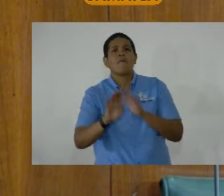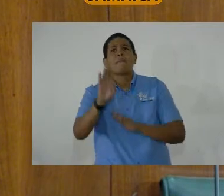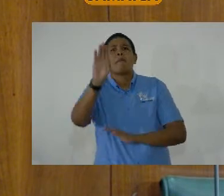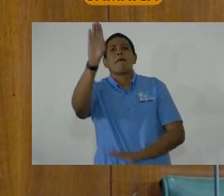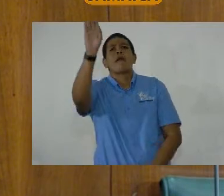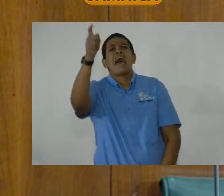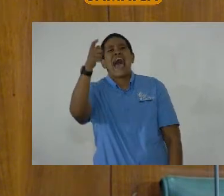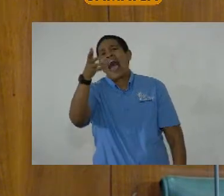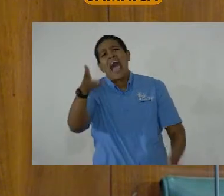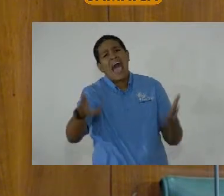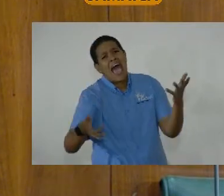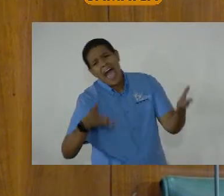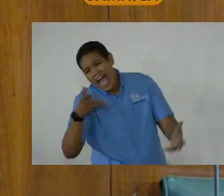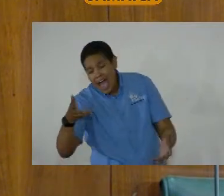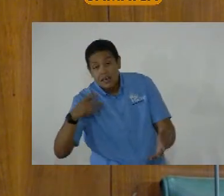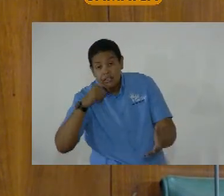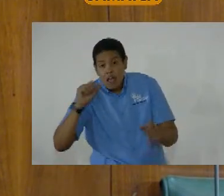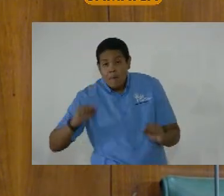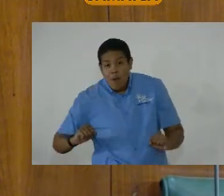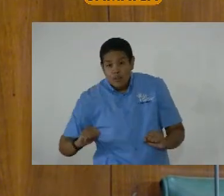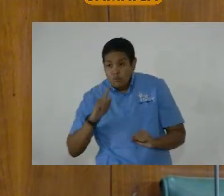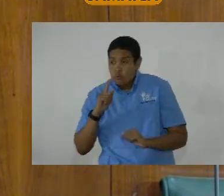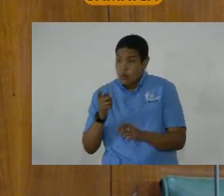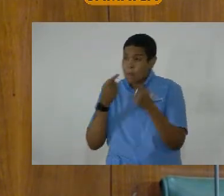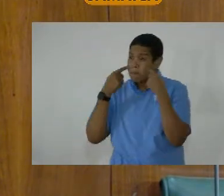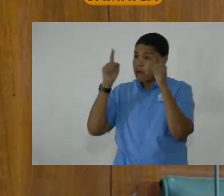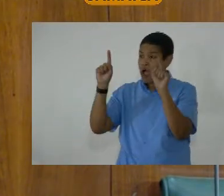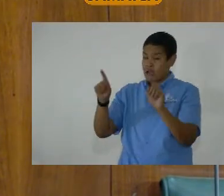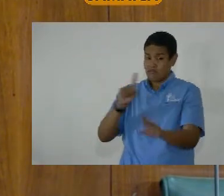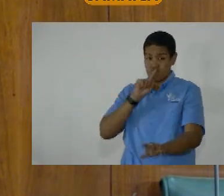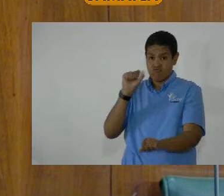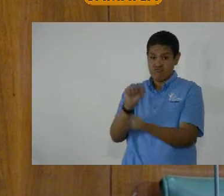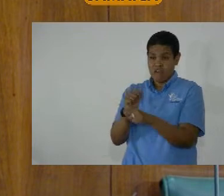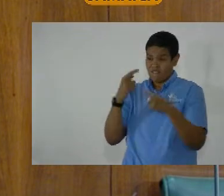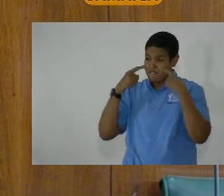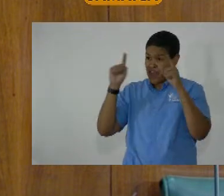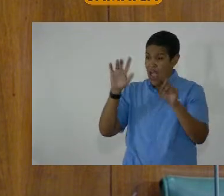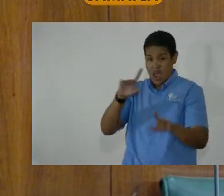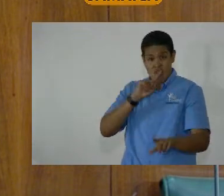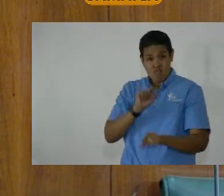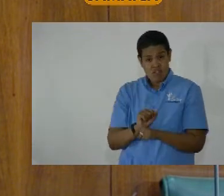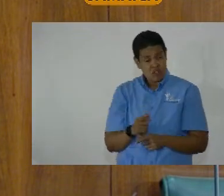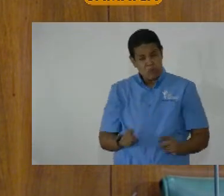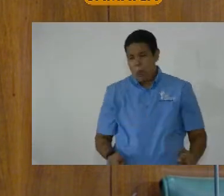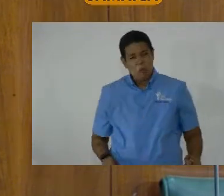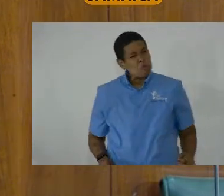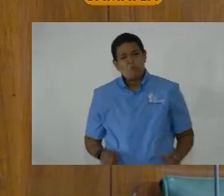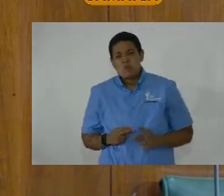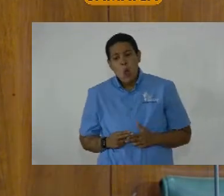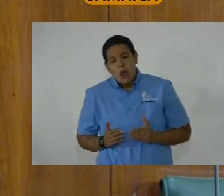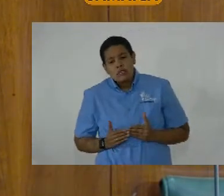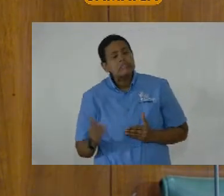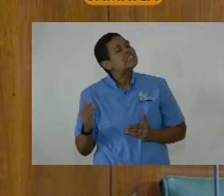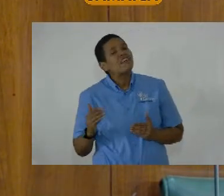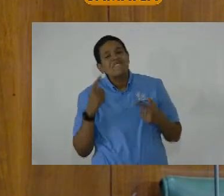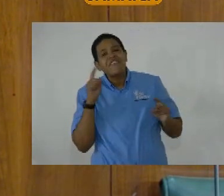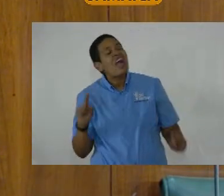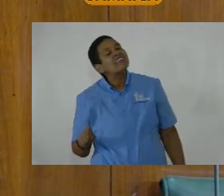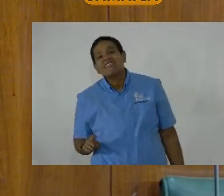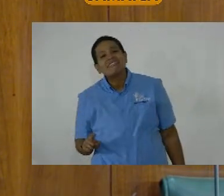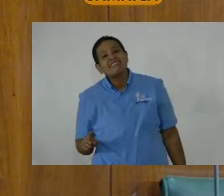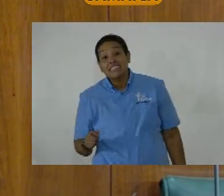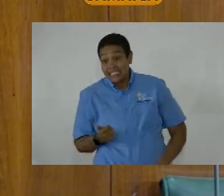not likely to achieve its intended result in the short to medium term, but